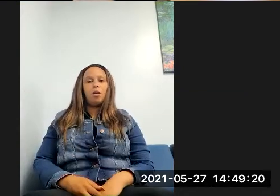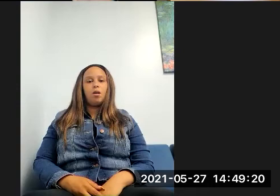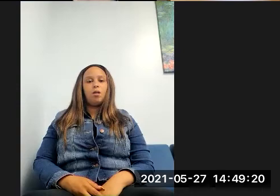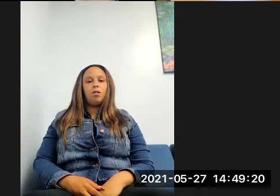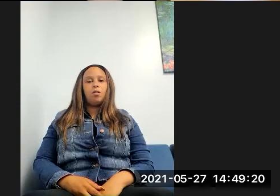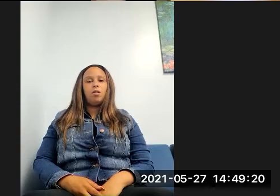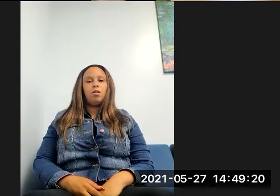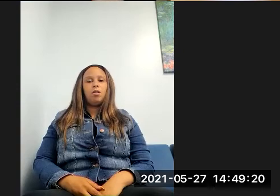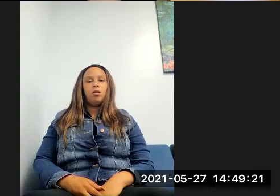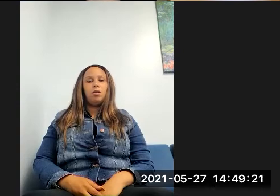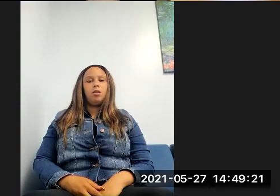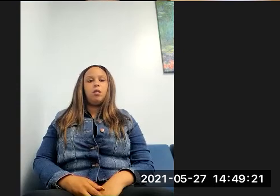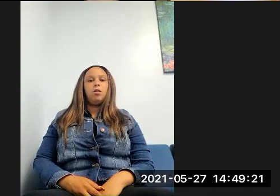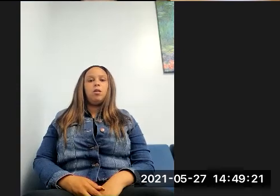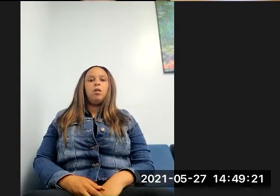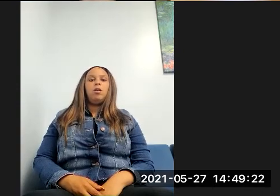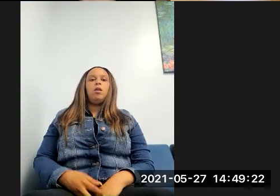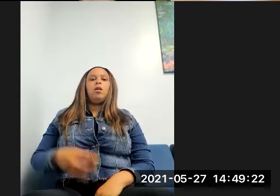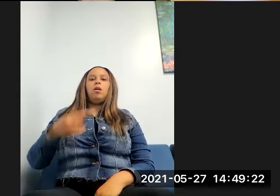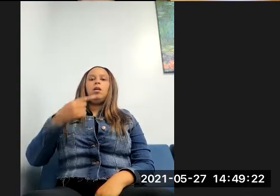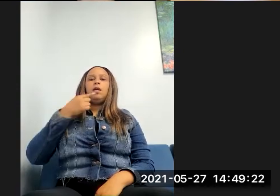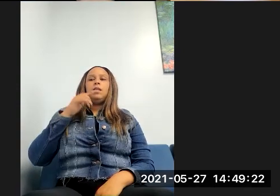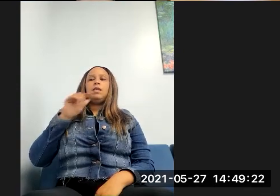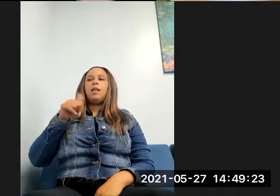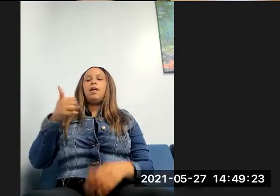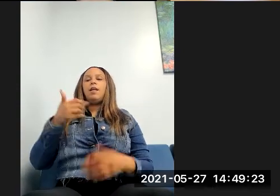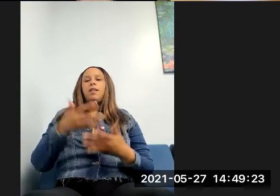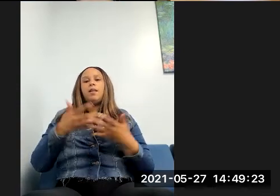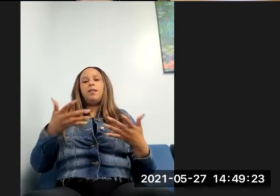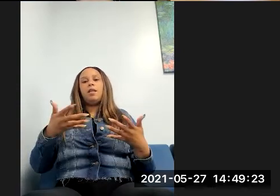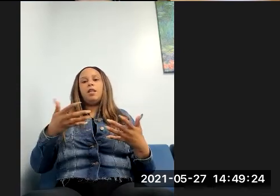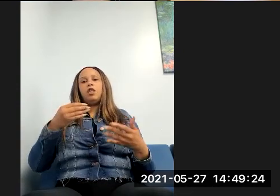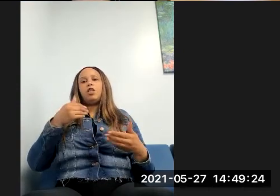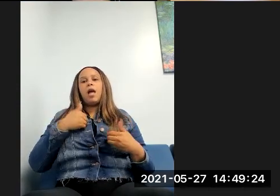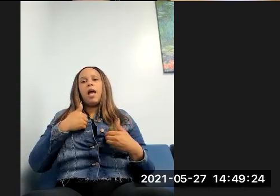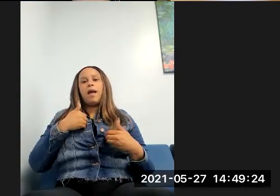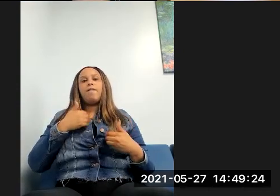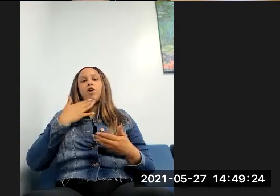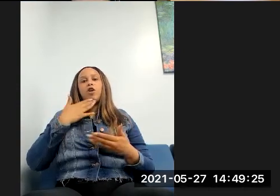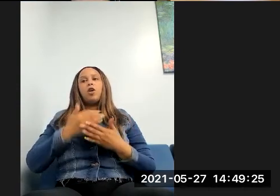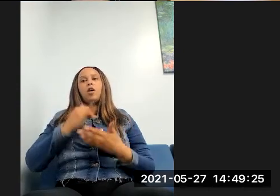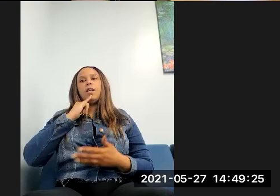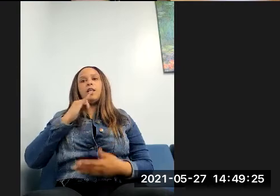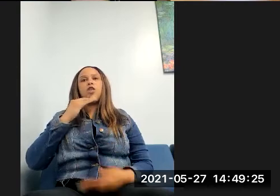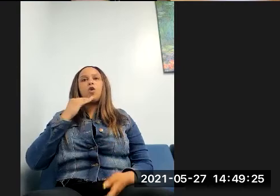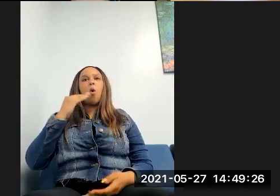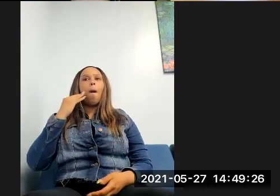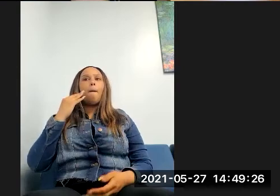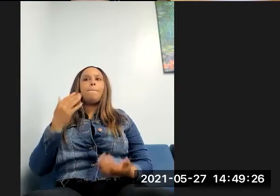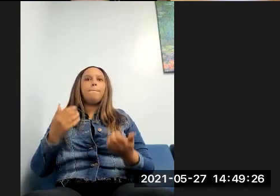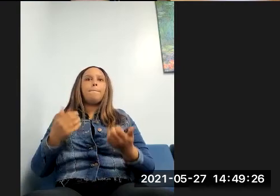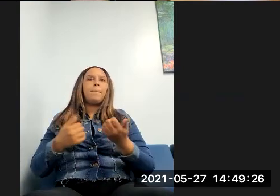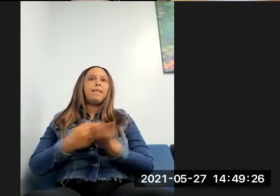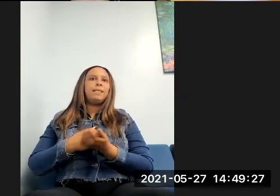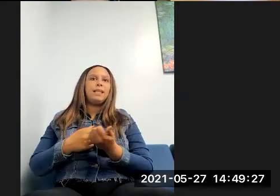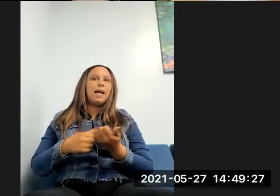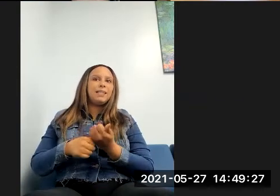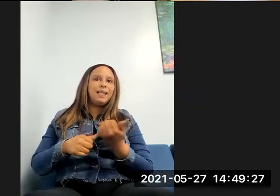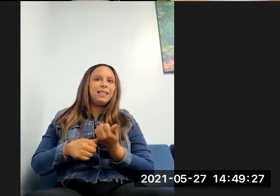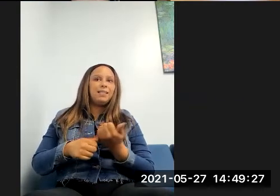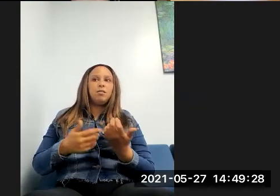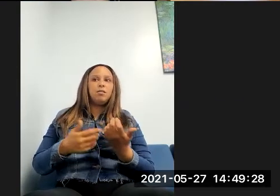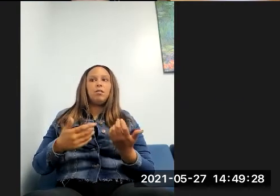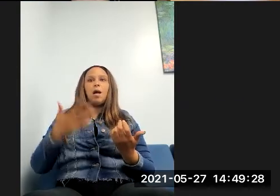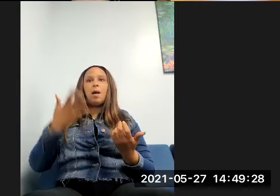settings is another thing is good to have it for home attendants, because not all of them can drive the chair on the same